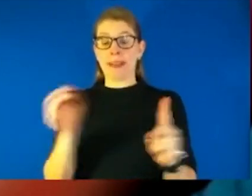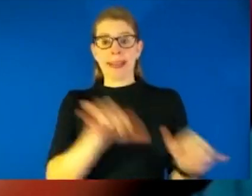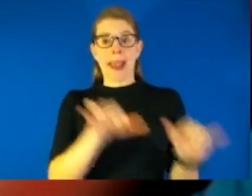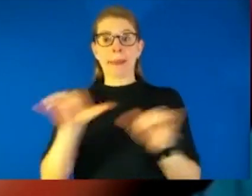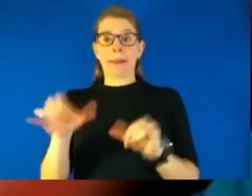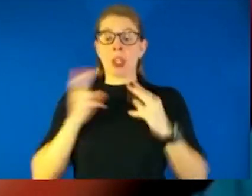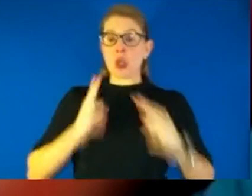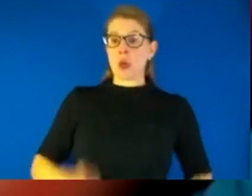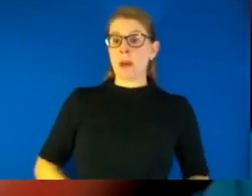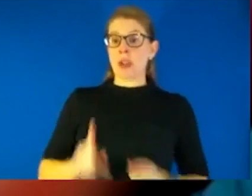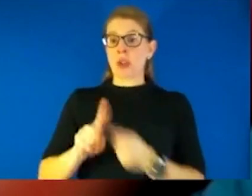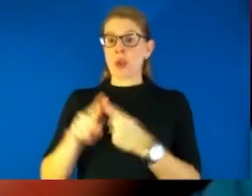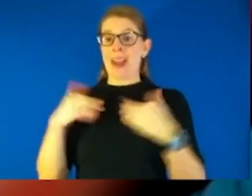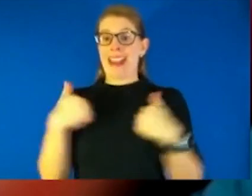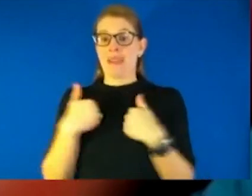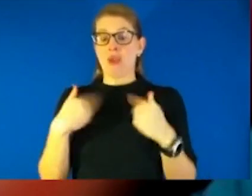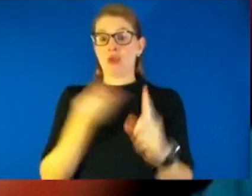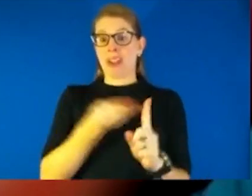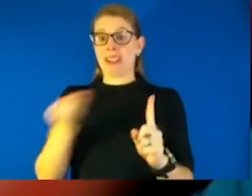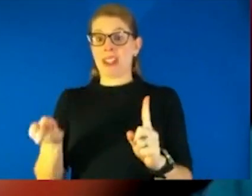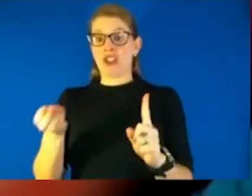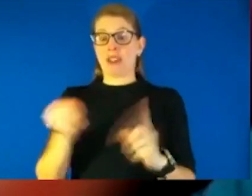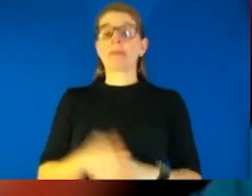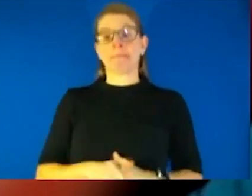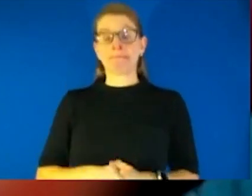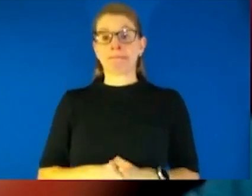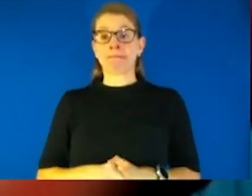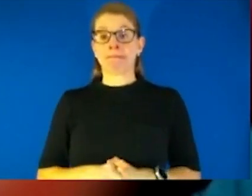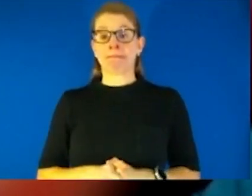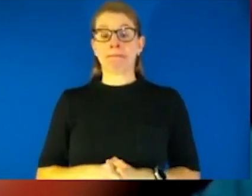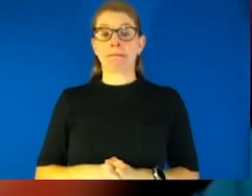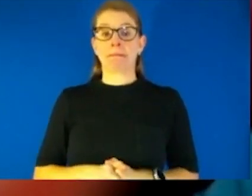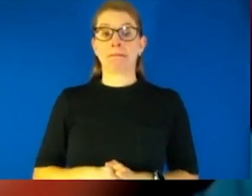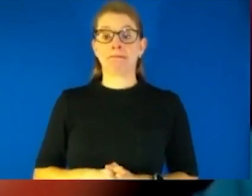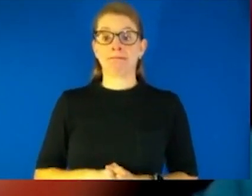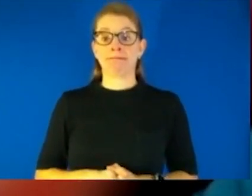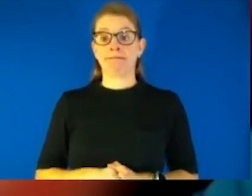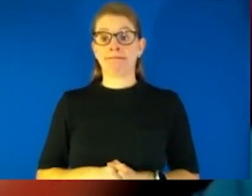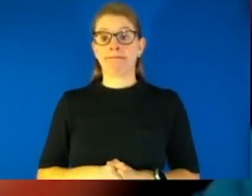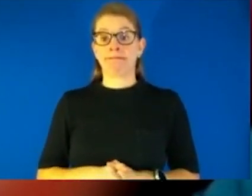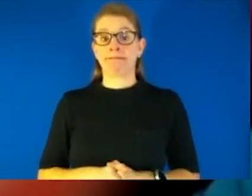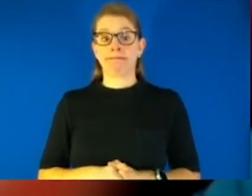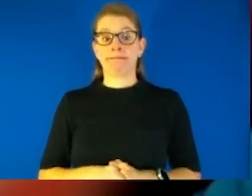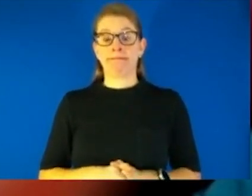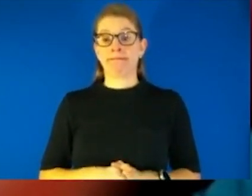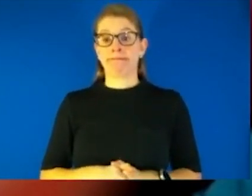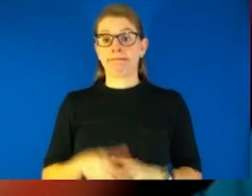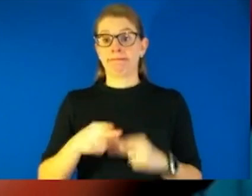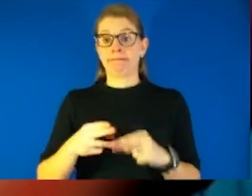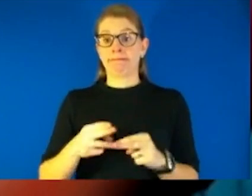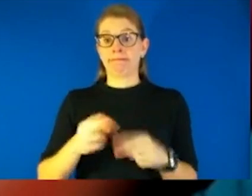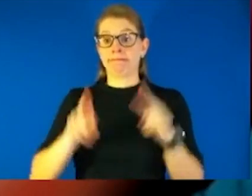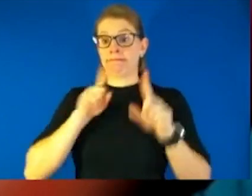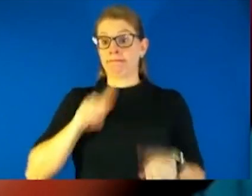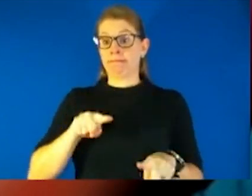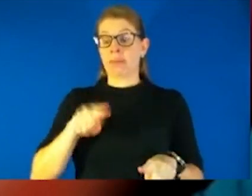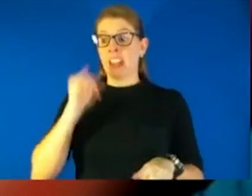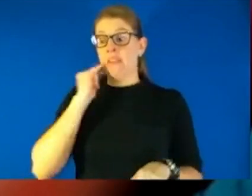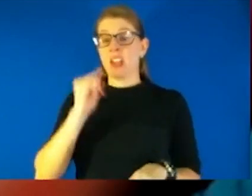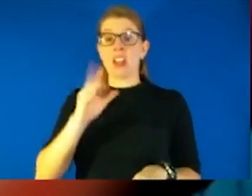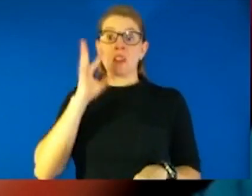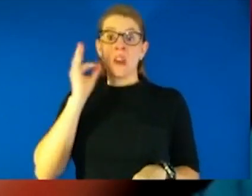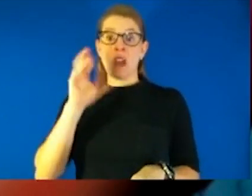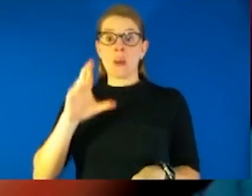human-to-animal transmission. And that's the basic. If your dog or cat sleeps with you in the